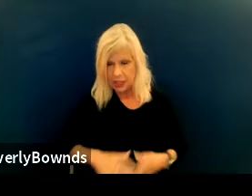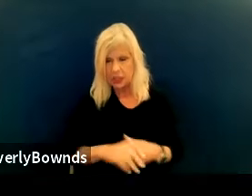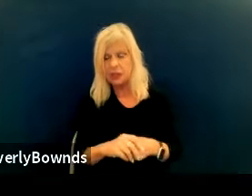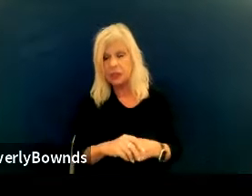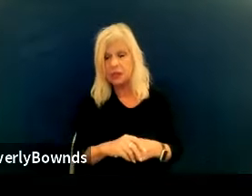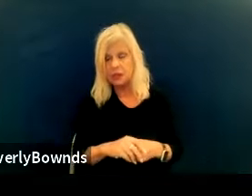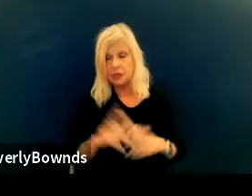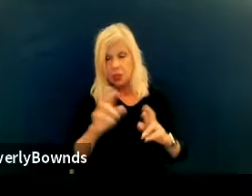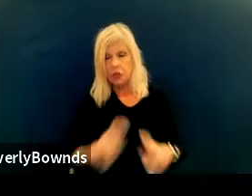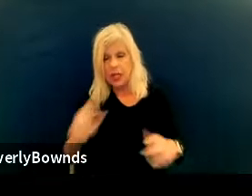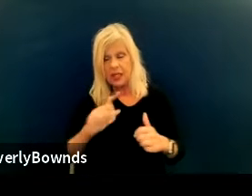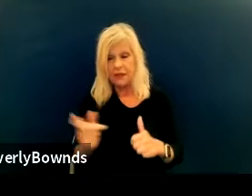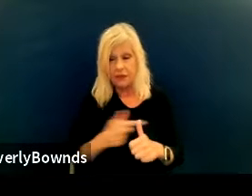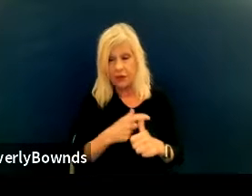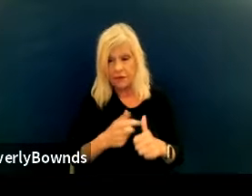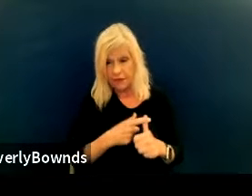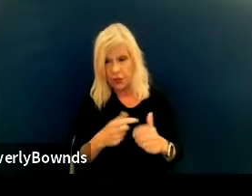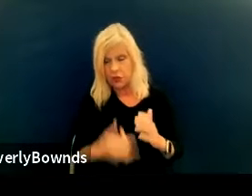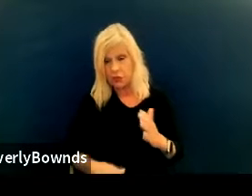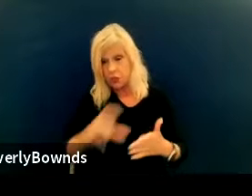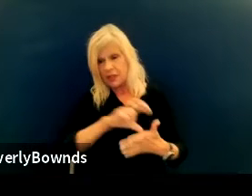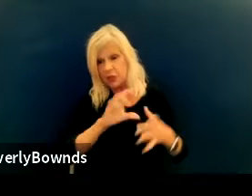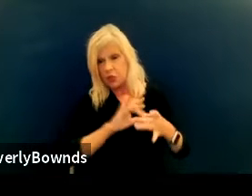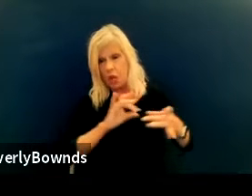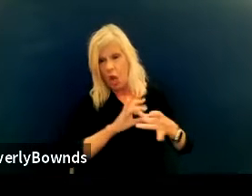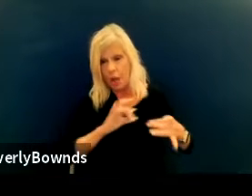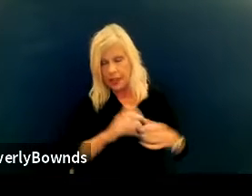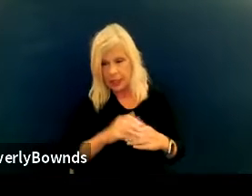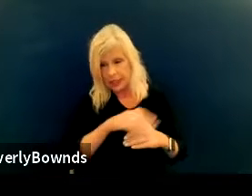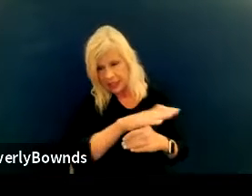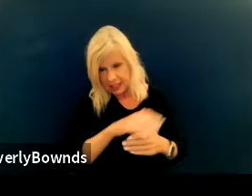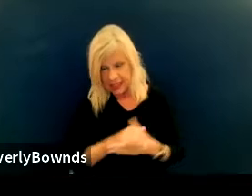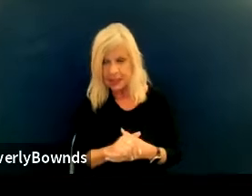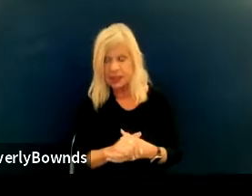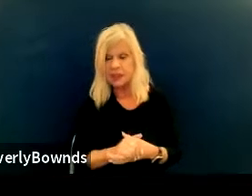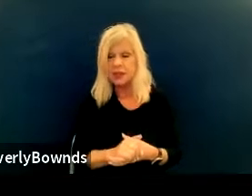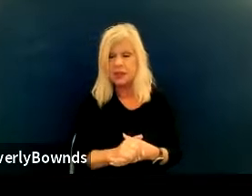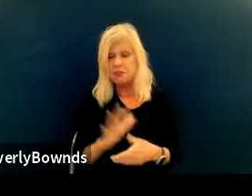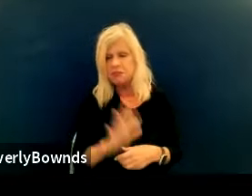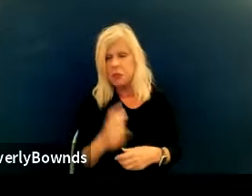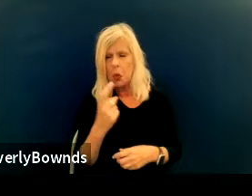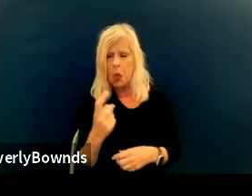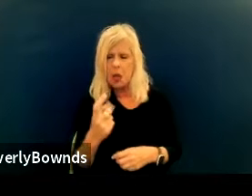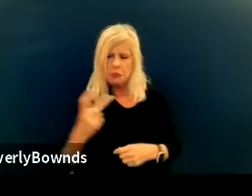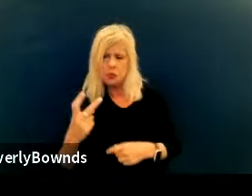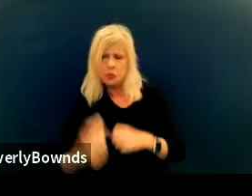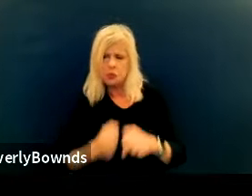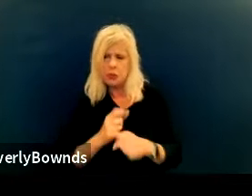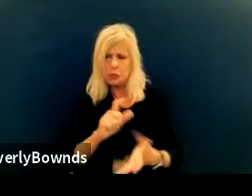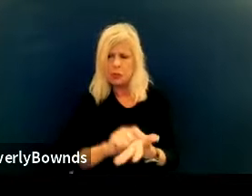that for the first round of review and comment balloting. It's an estimated 1 to 2 years to publication. This is